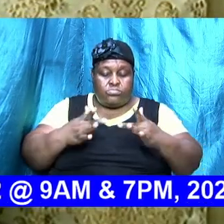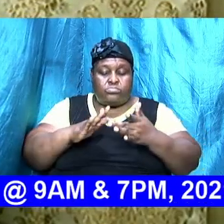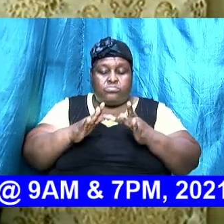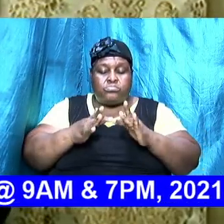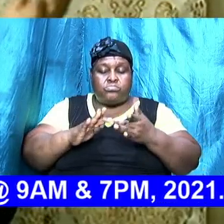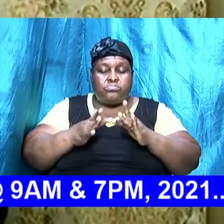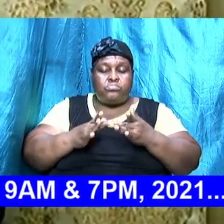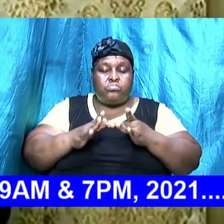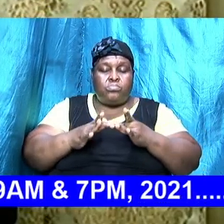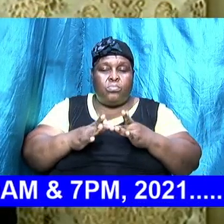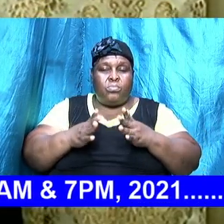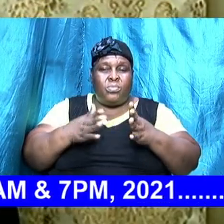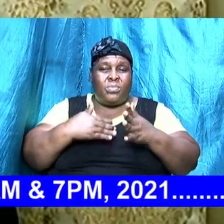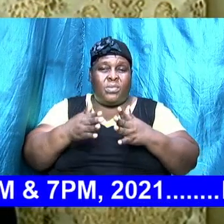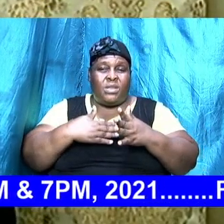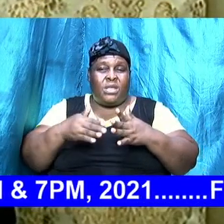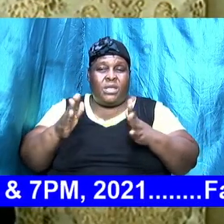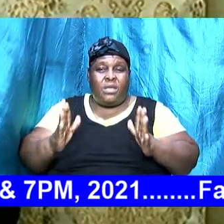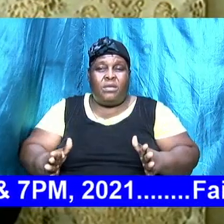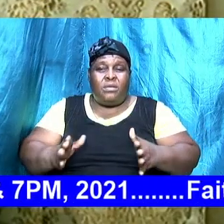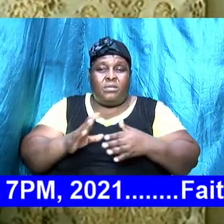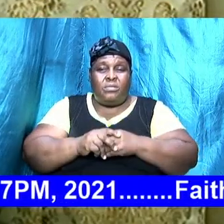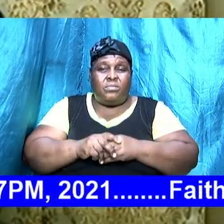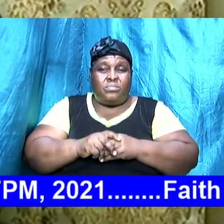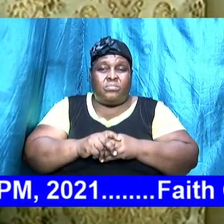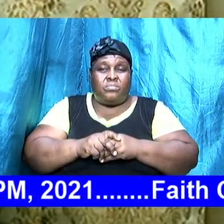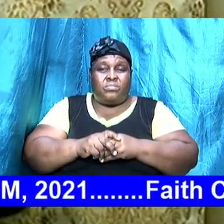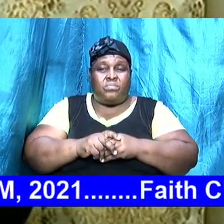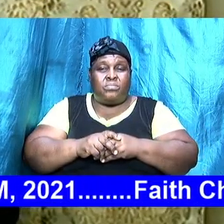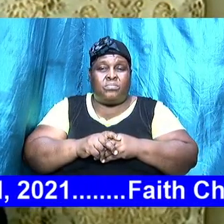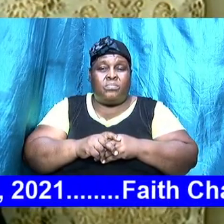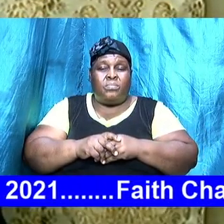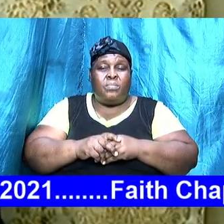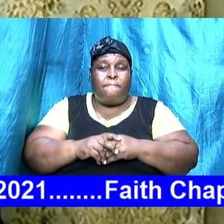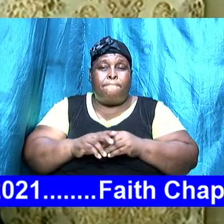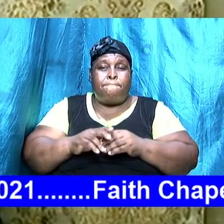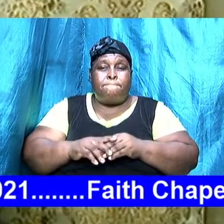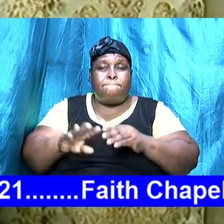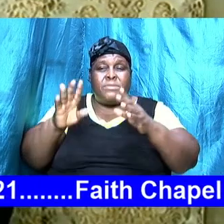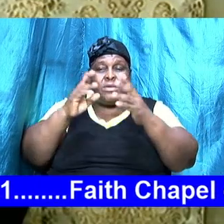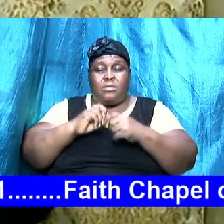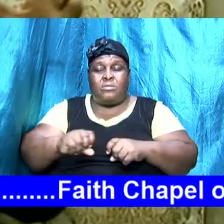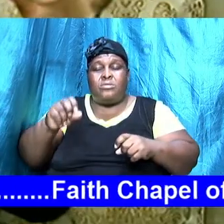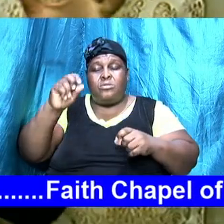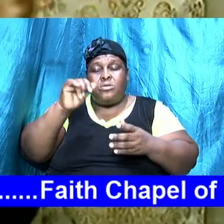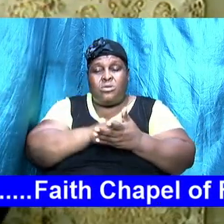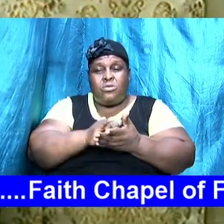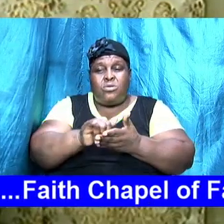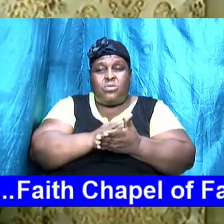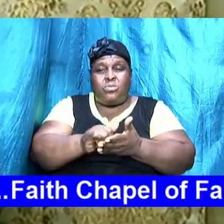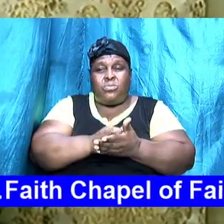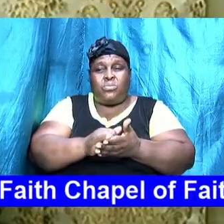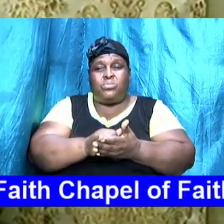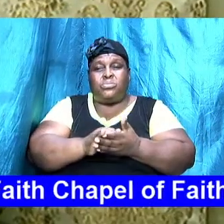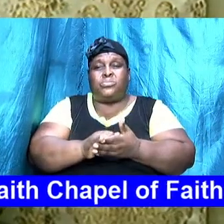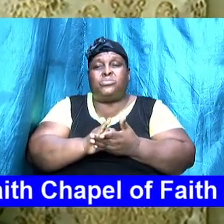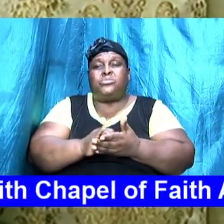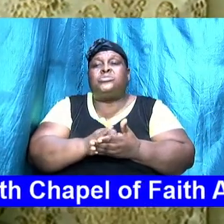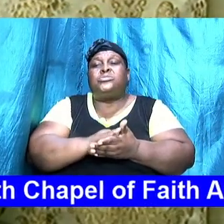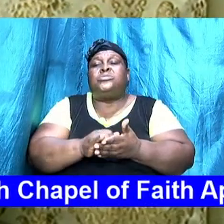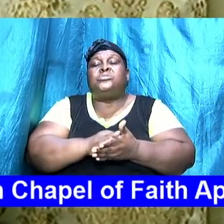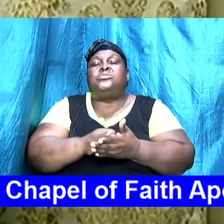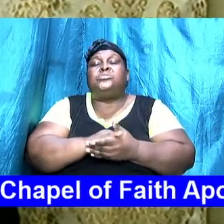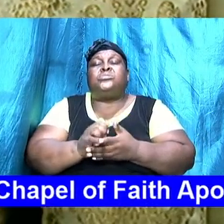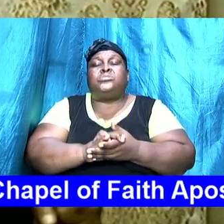so forth. But we're going to try to see how it can be worked out. But it will be beamed on YouTube. I want us all to be in service Sunday